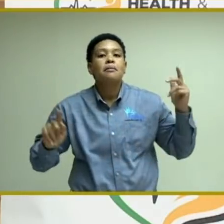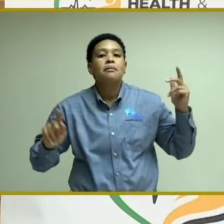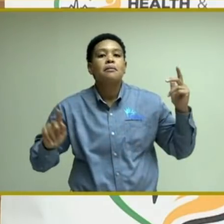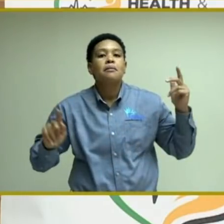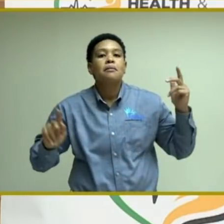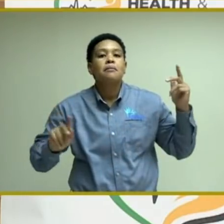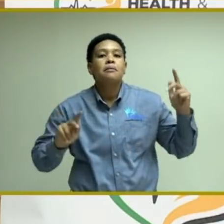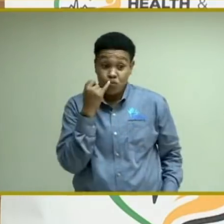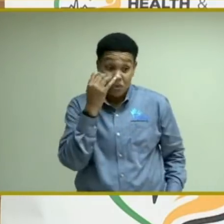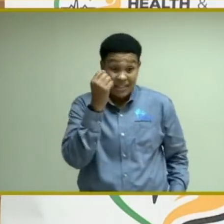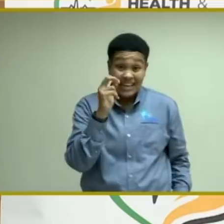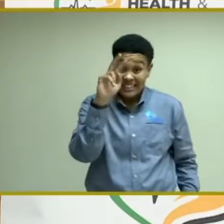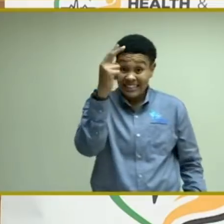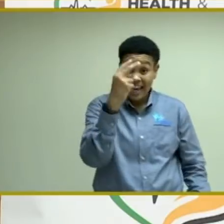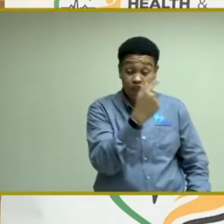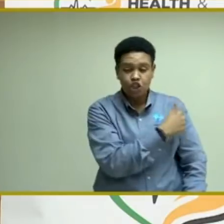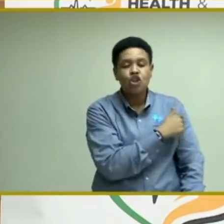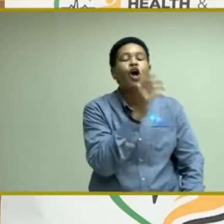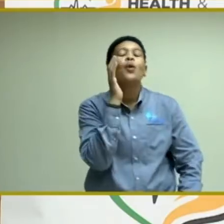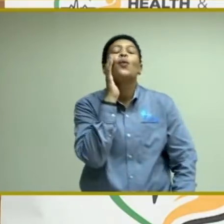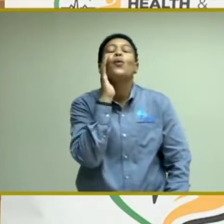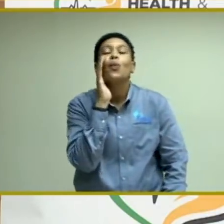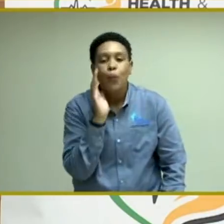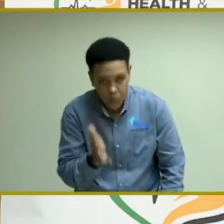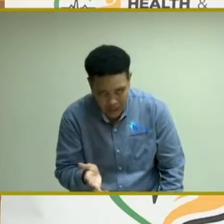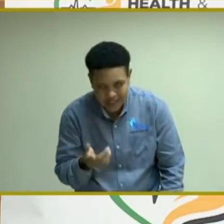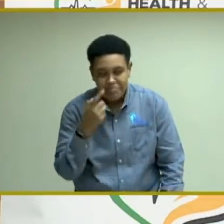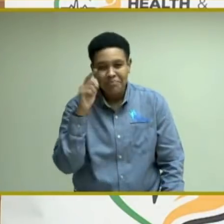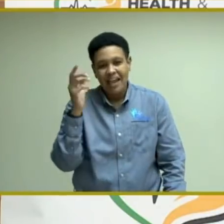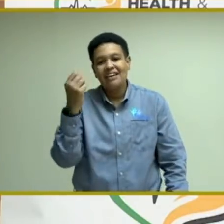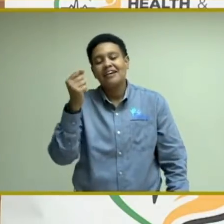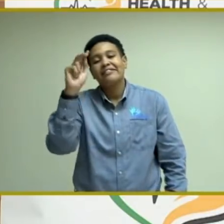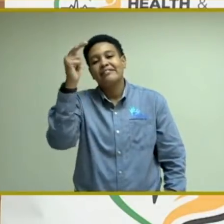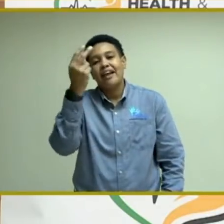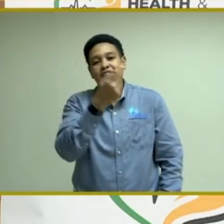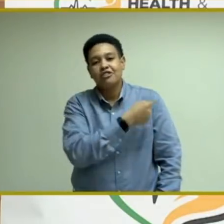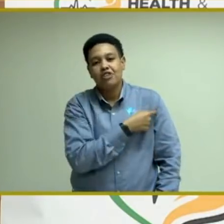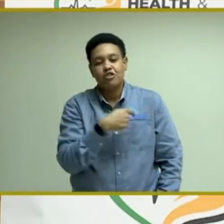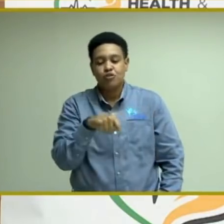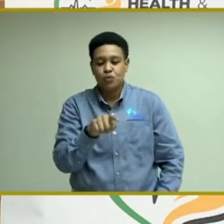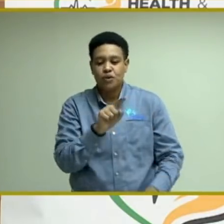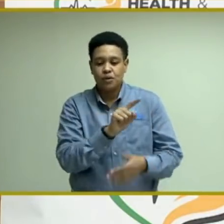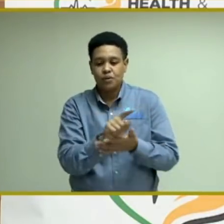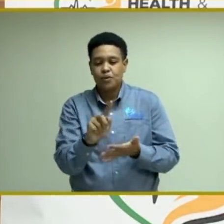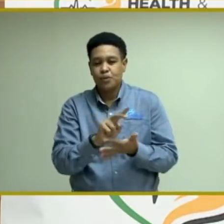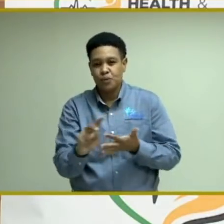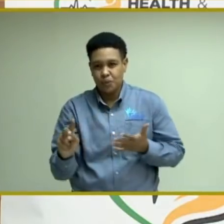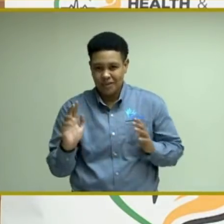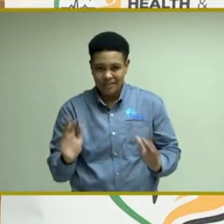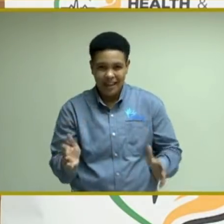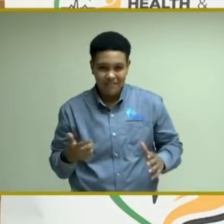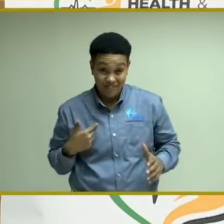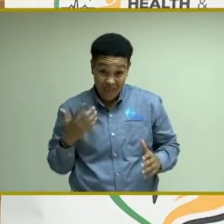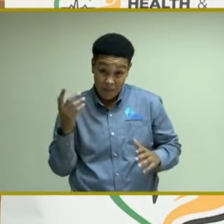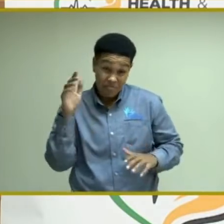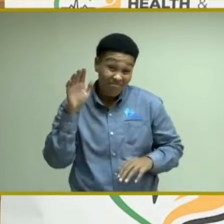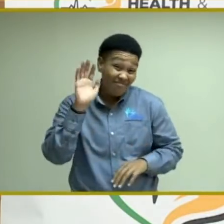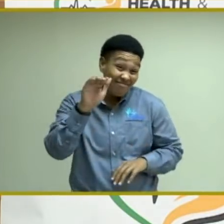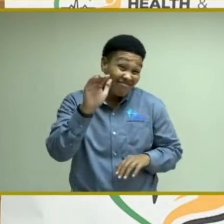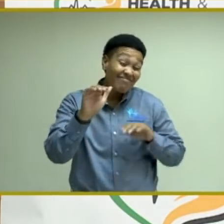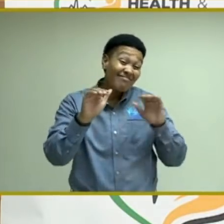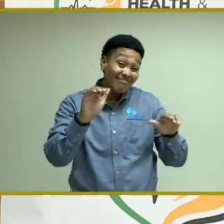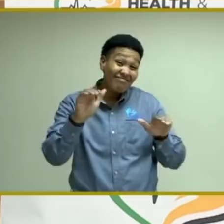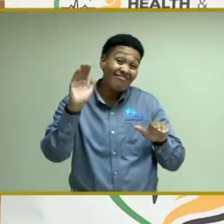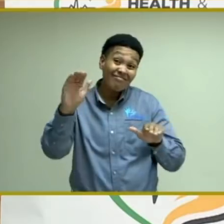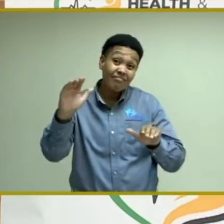are due their second dose will be able to get that second dose during this period of time. So I'm appealing to the public, to those